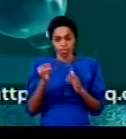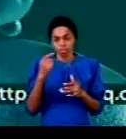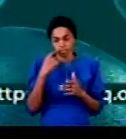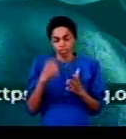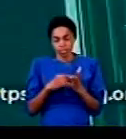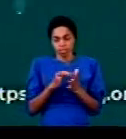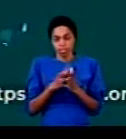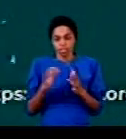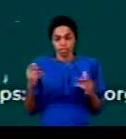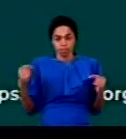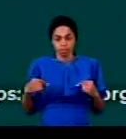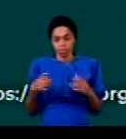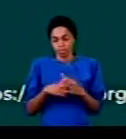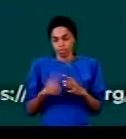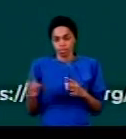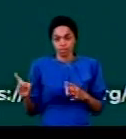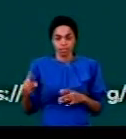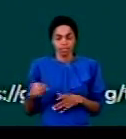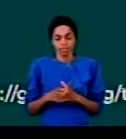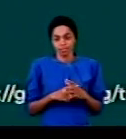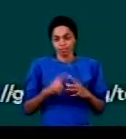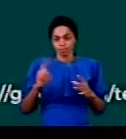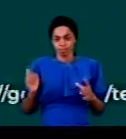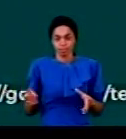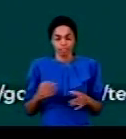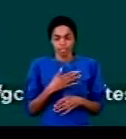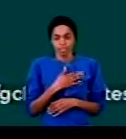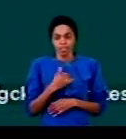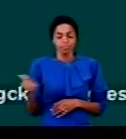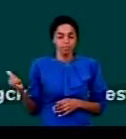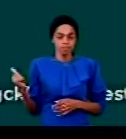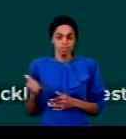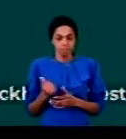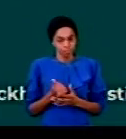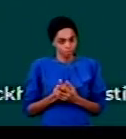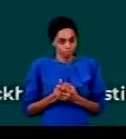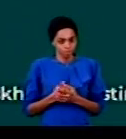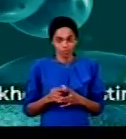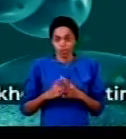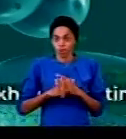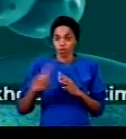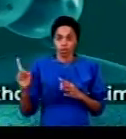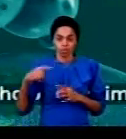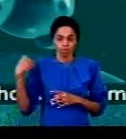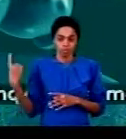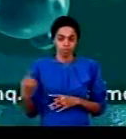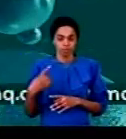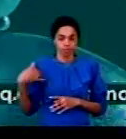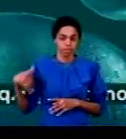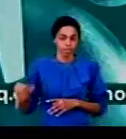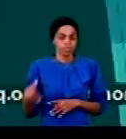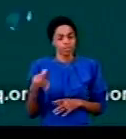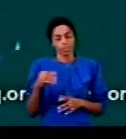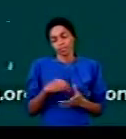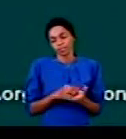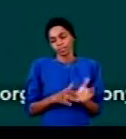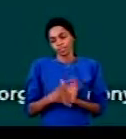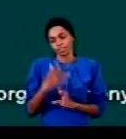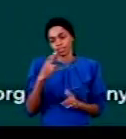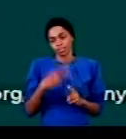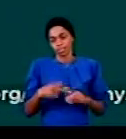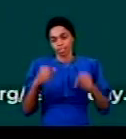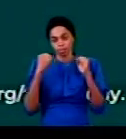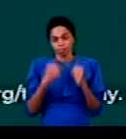And gone it is. The power of God is everywhere on the social media. Let's quickly take you straight to